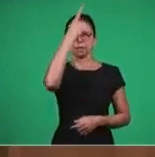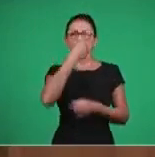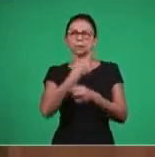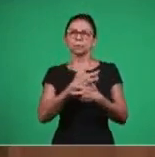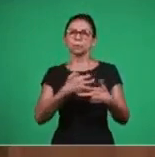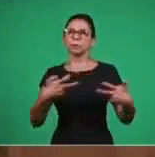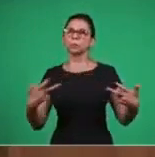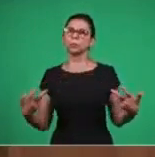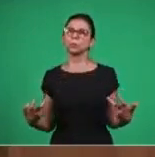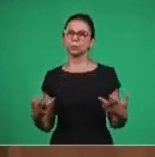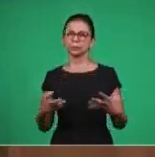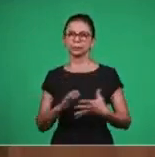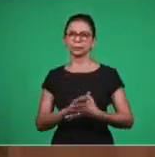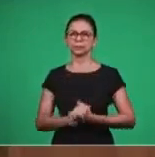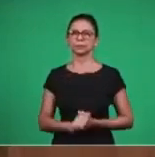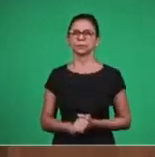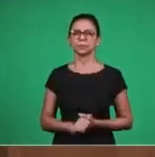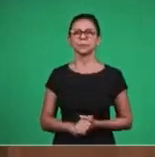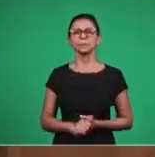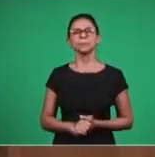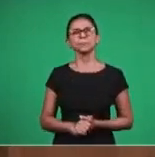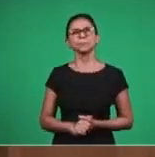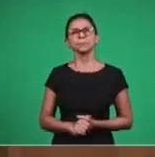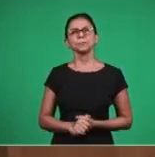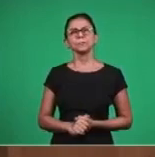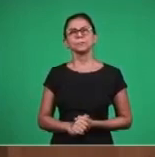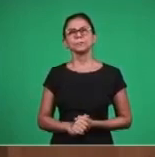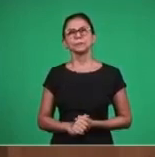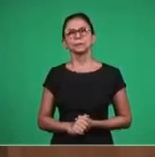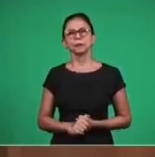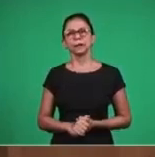self-political interests. So he comes up with something.